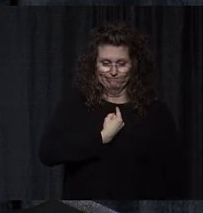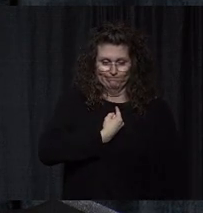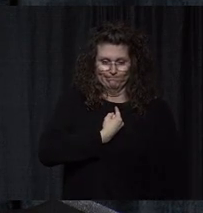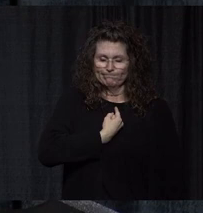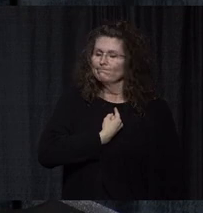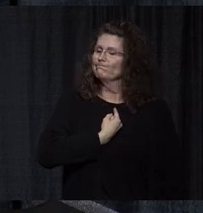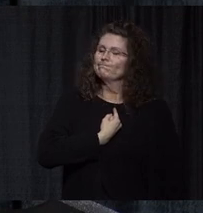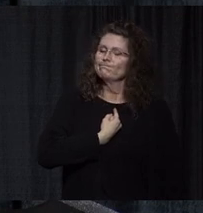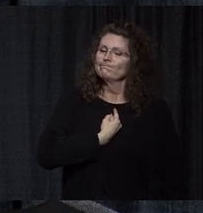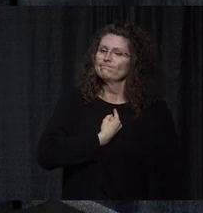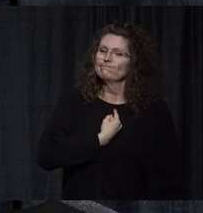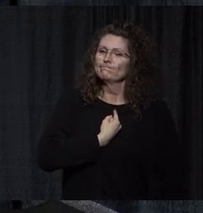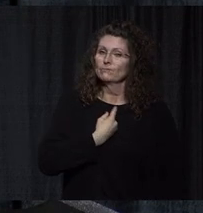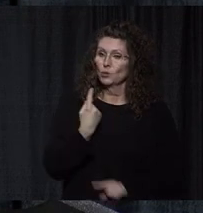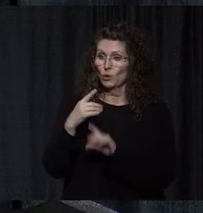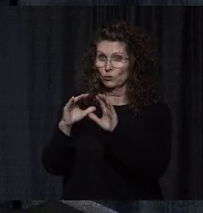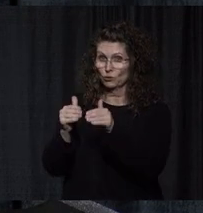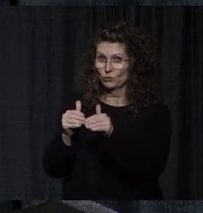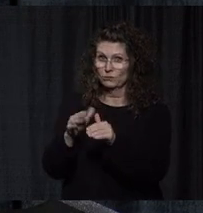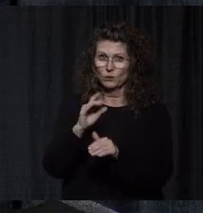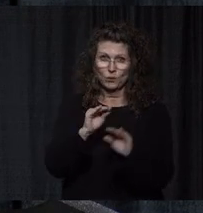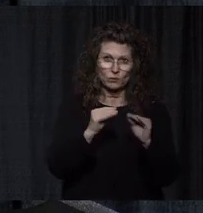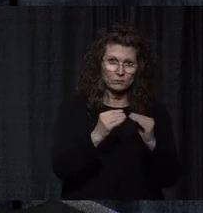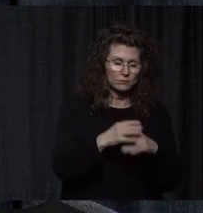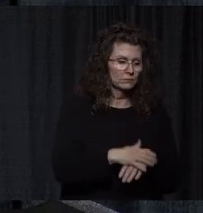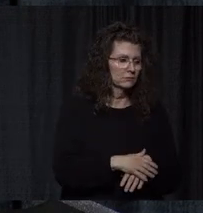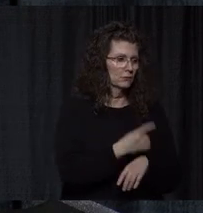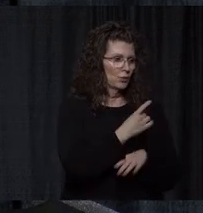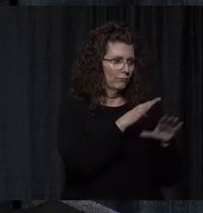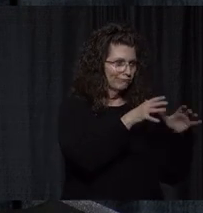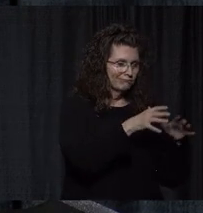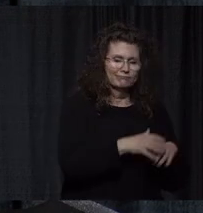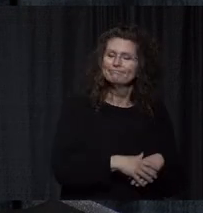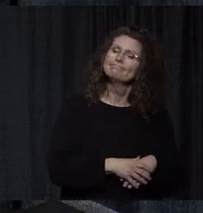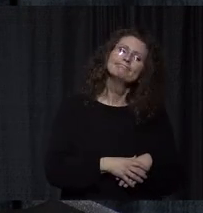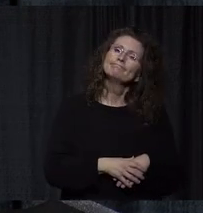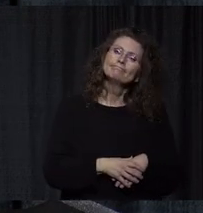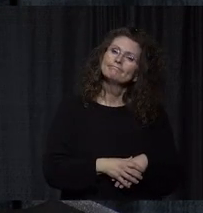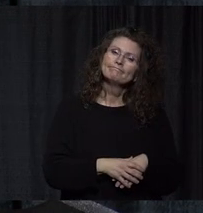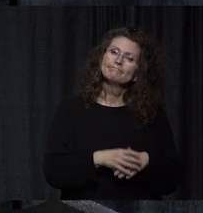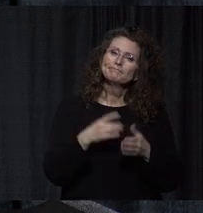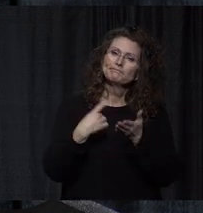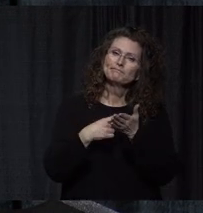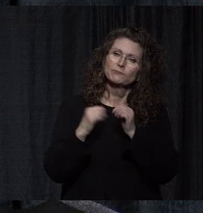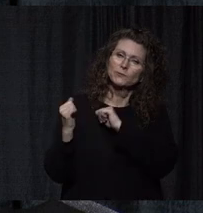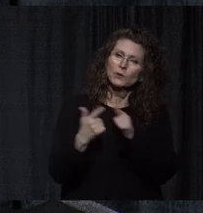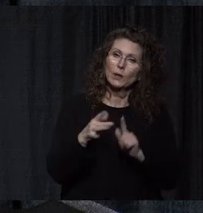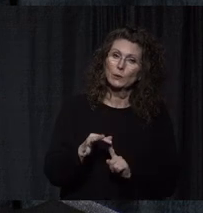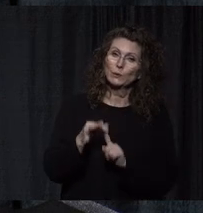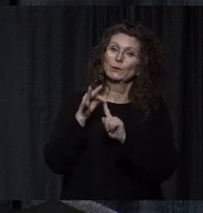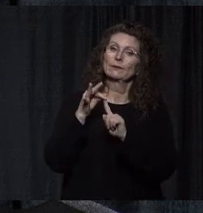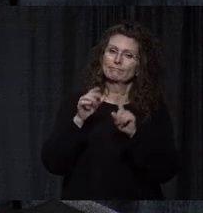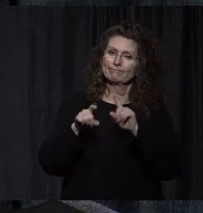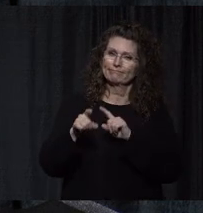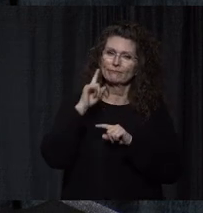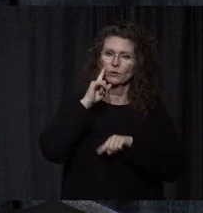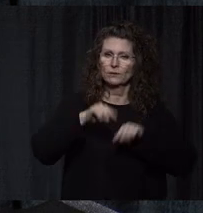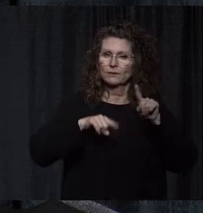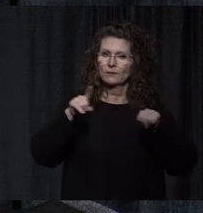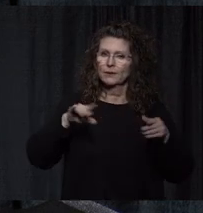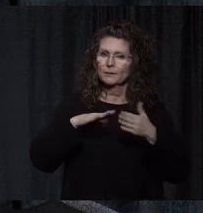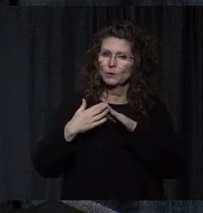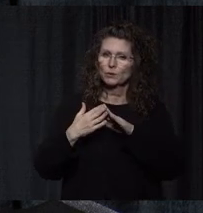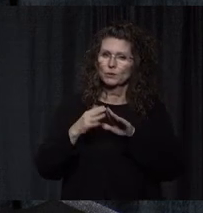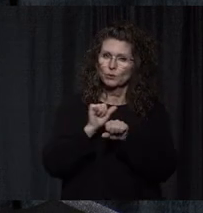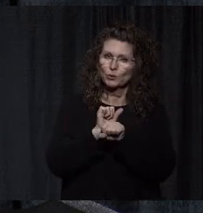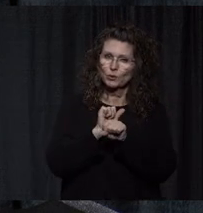one individual or organization can represent or speak to the unique needs of the various communities working to achieve equality